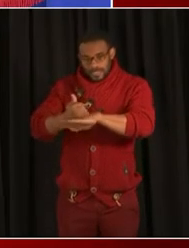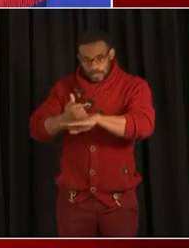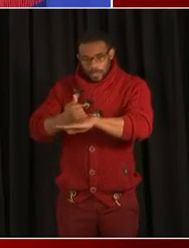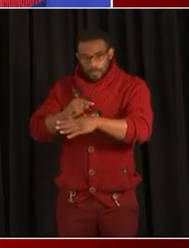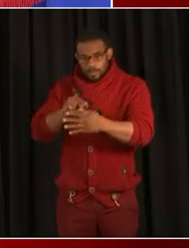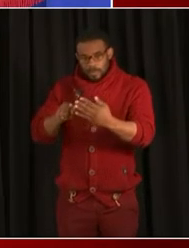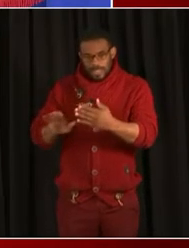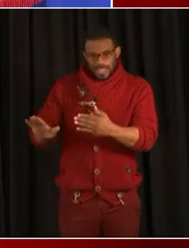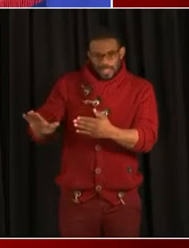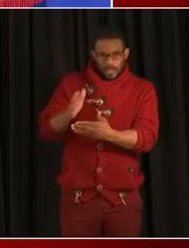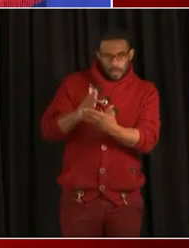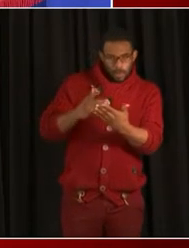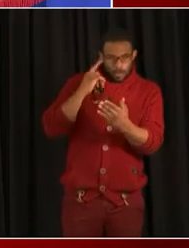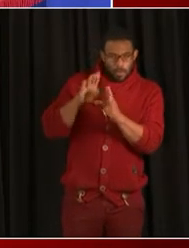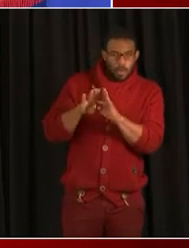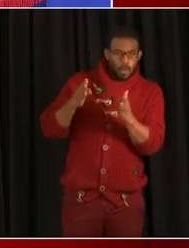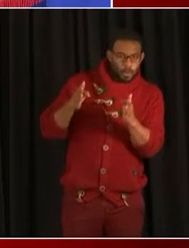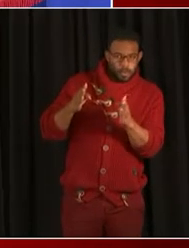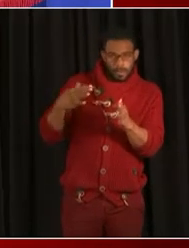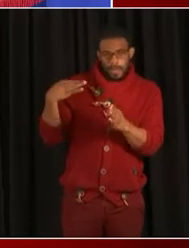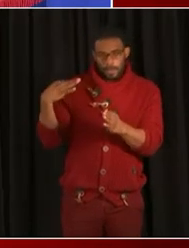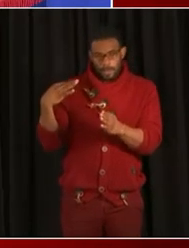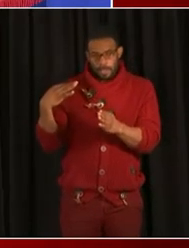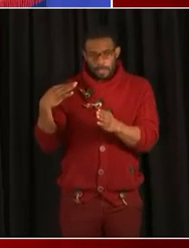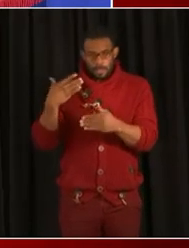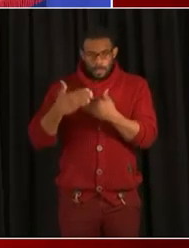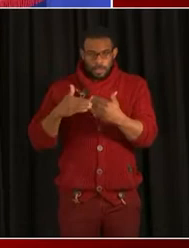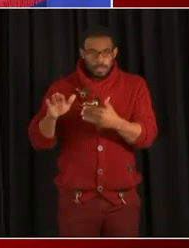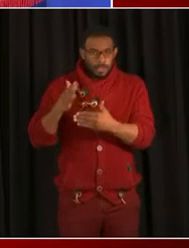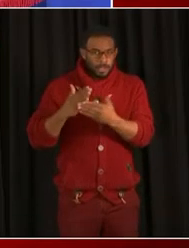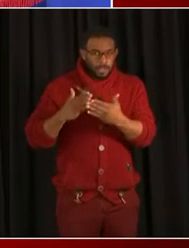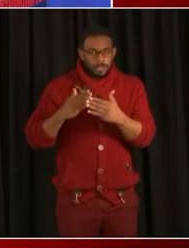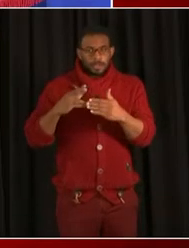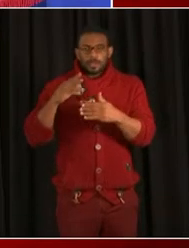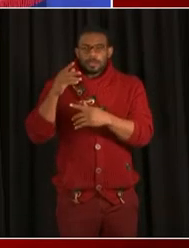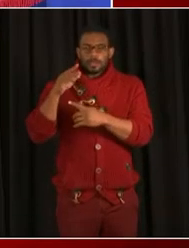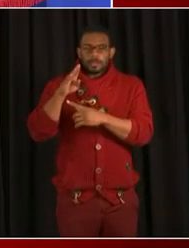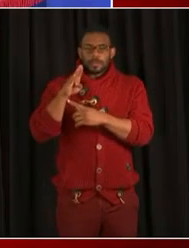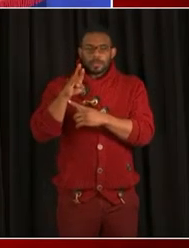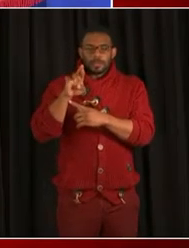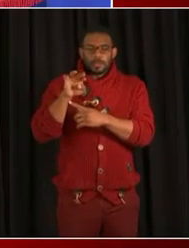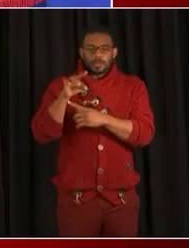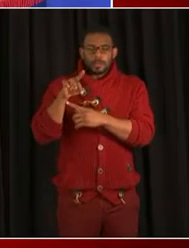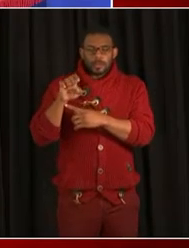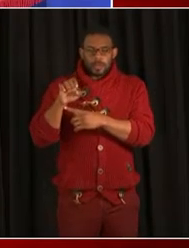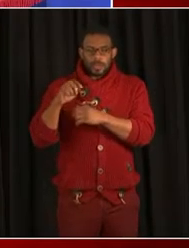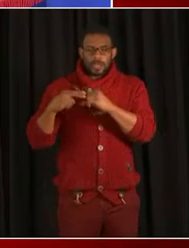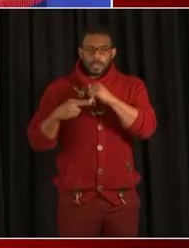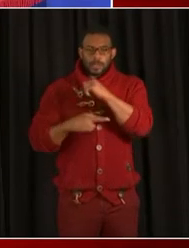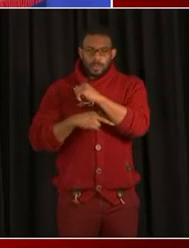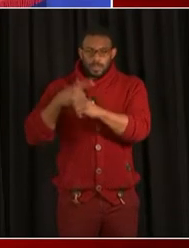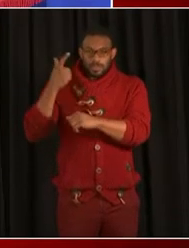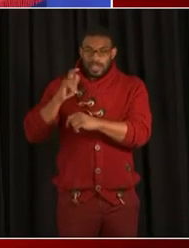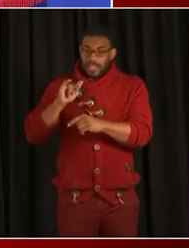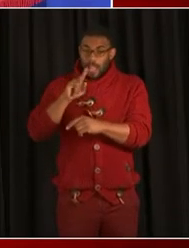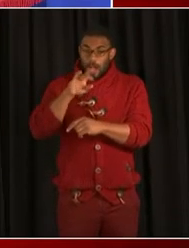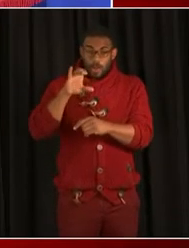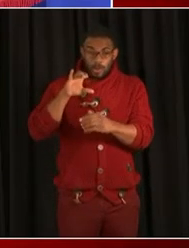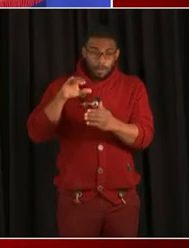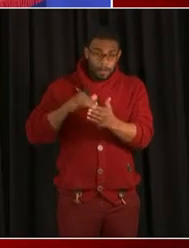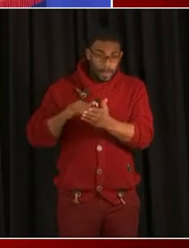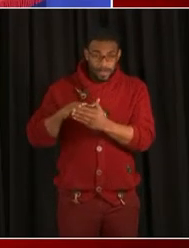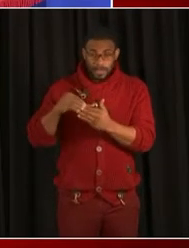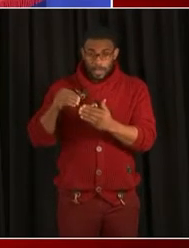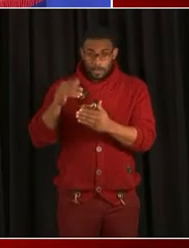up their portion or opened up the application of their portion of the Bridge Fund, which is a $100 million program that